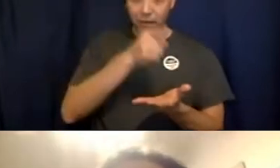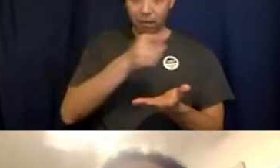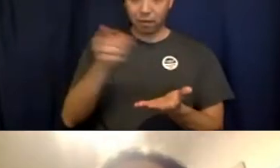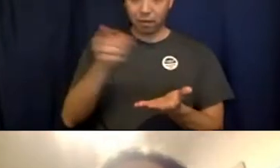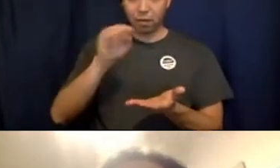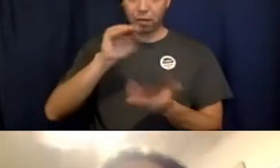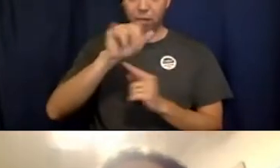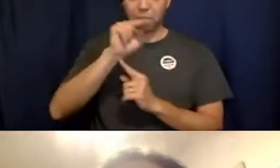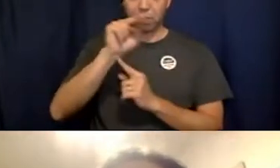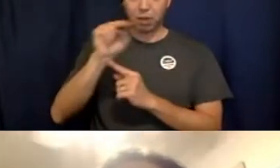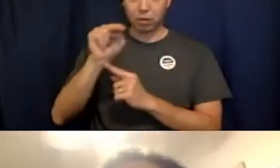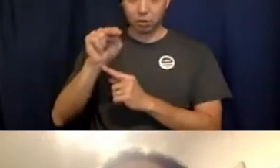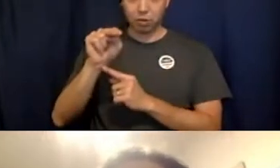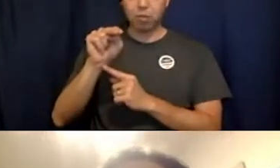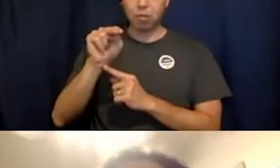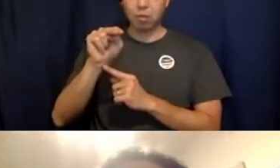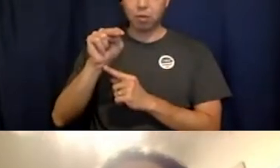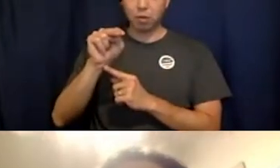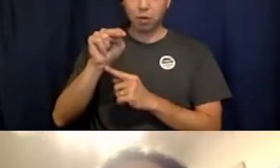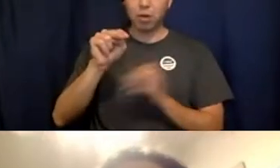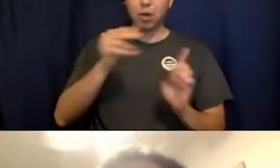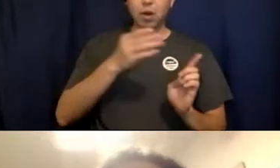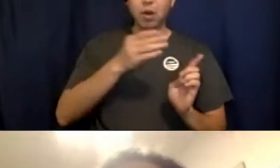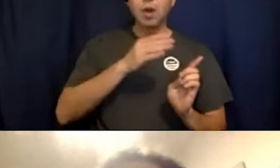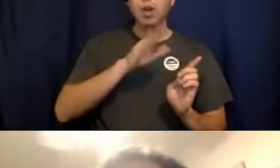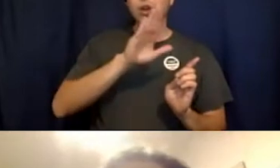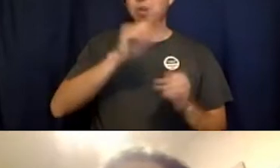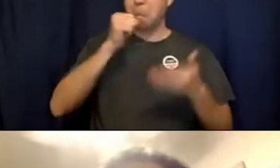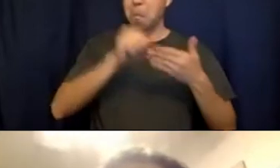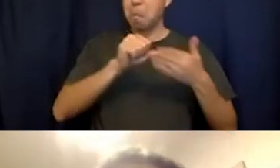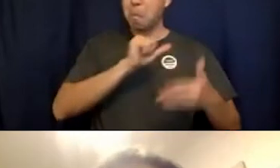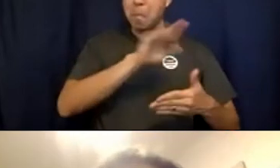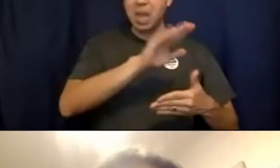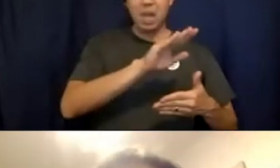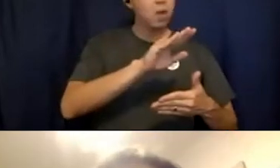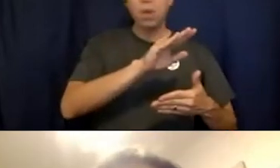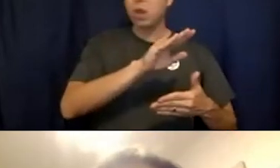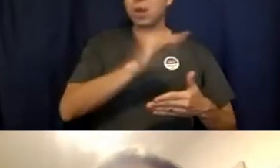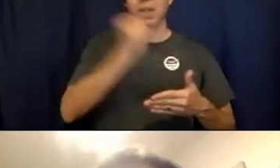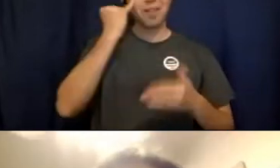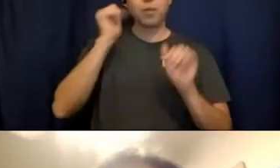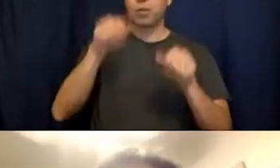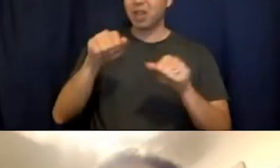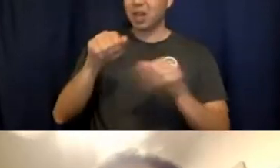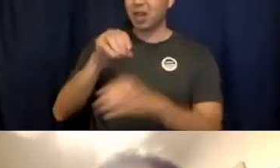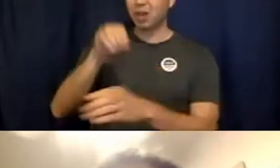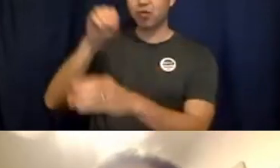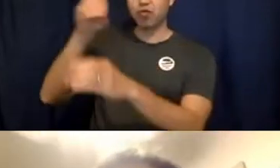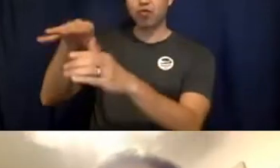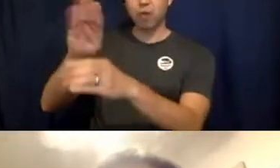things from the whole year. I am on my phone, so let me see if I can share.